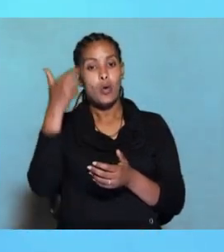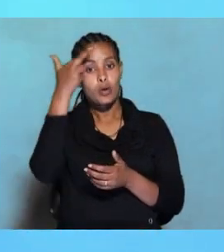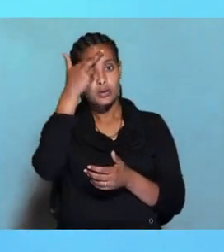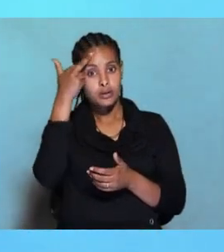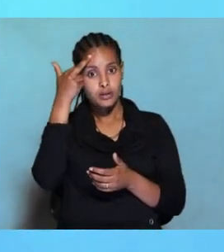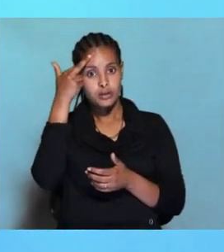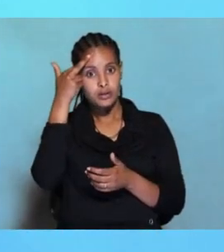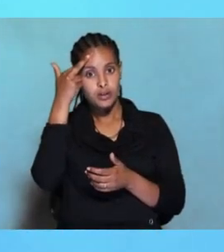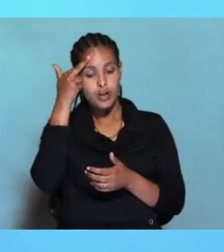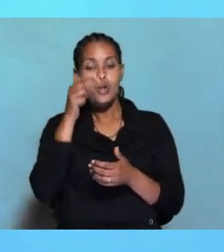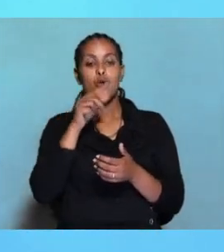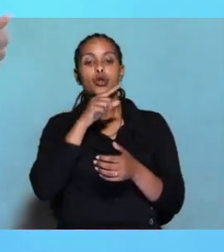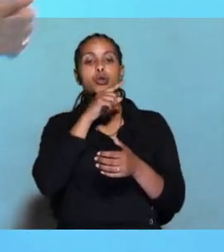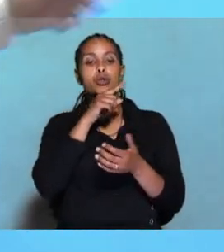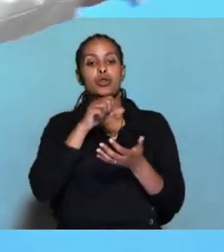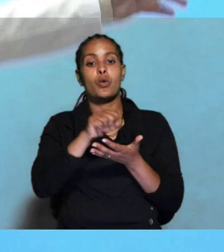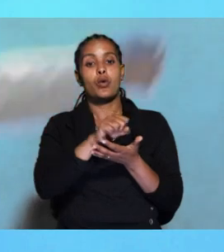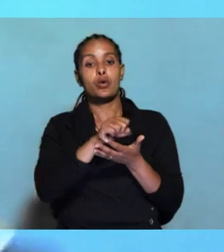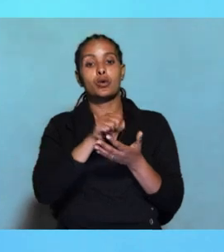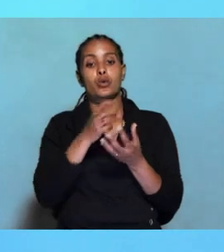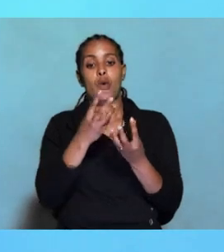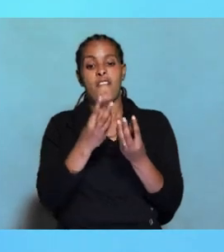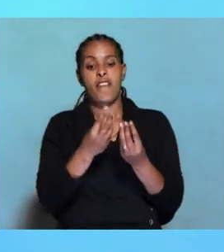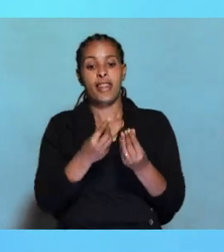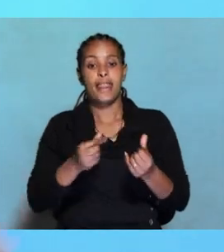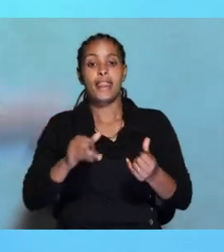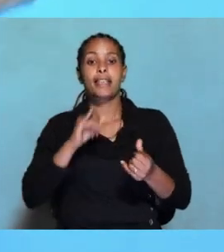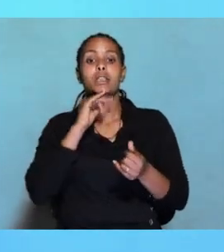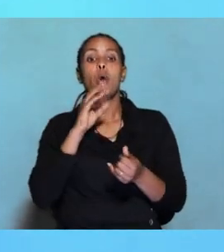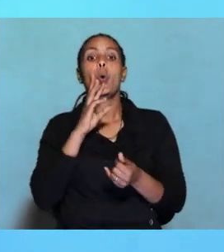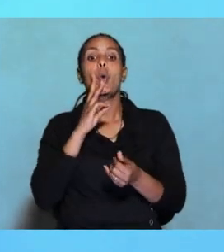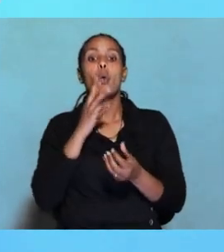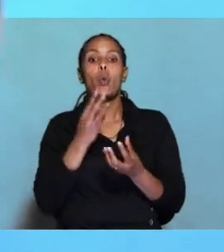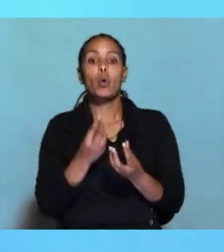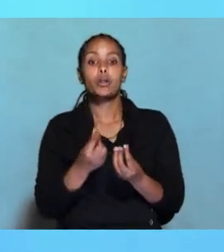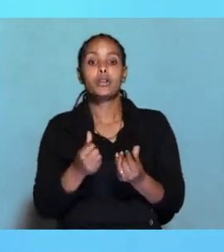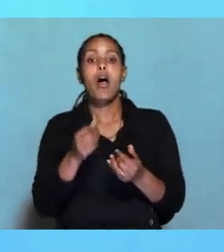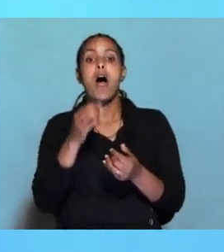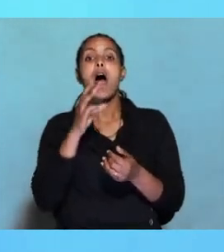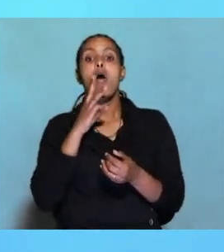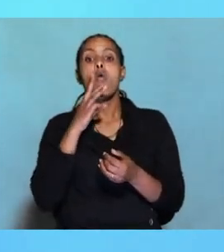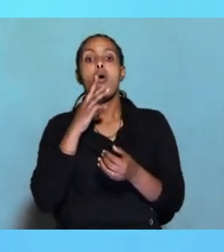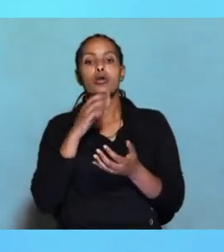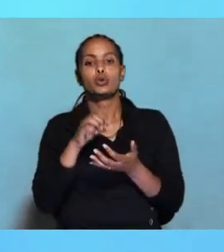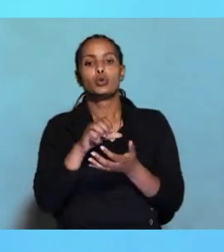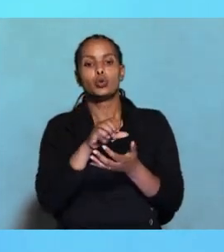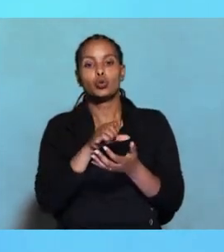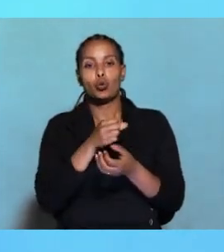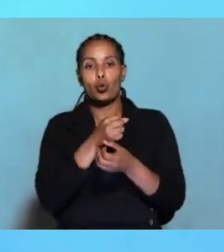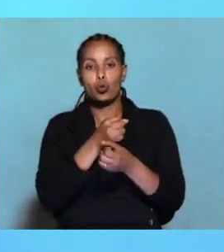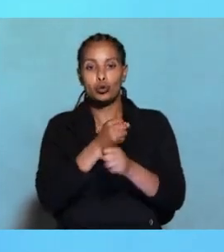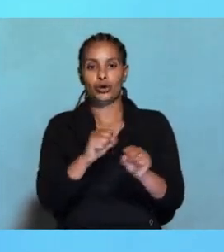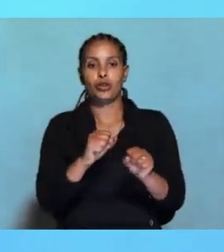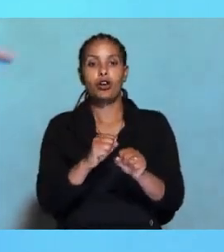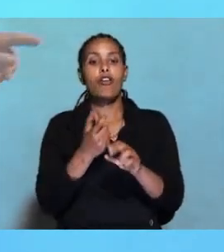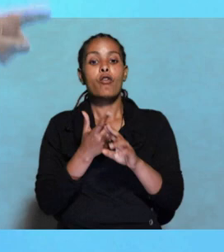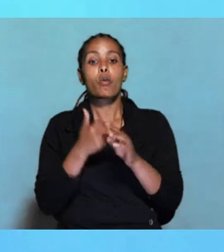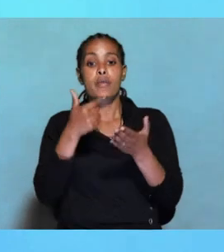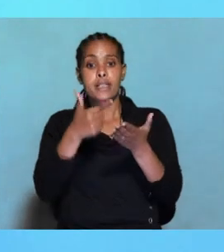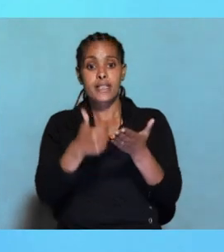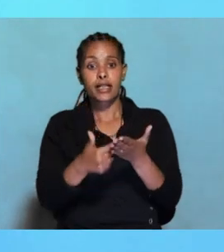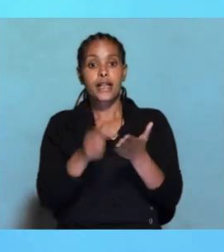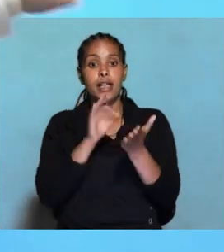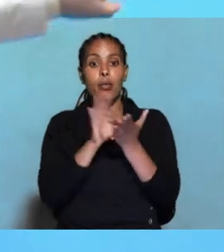Because the solvent is water, it says aqueous solution. Aqueous solution. From